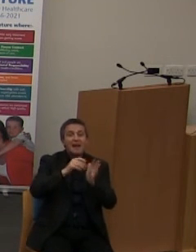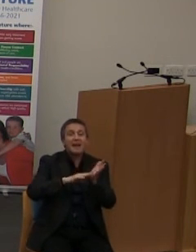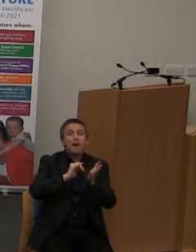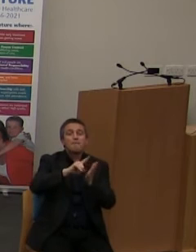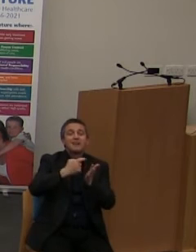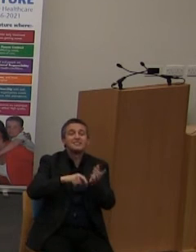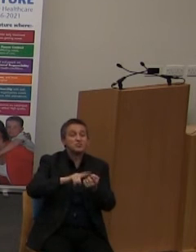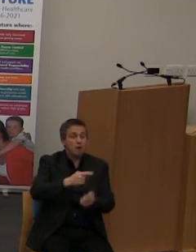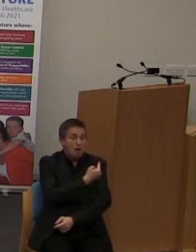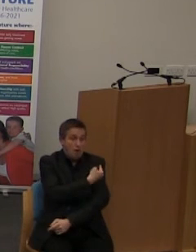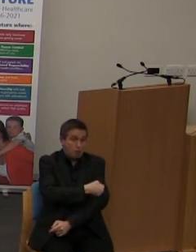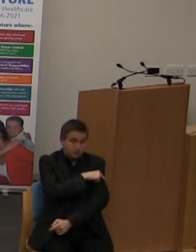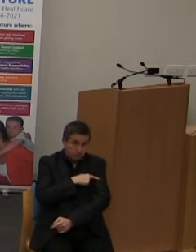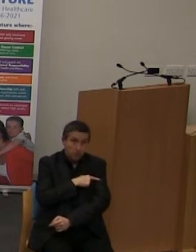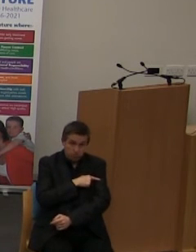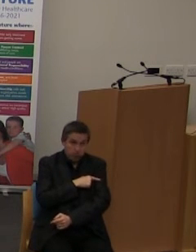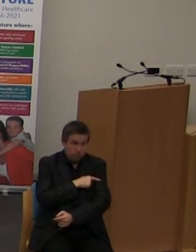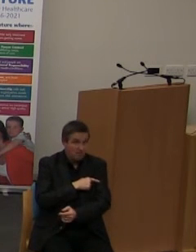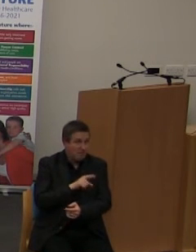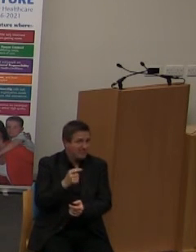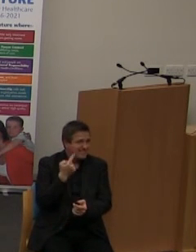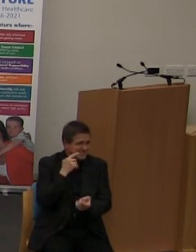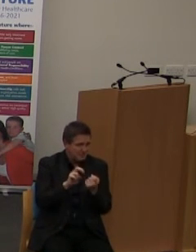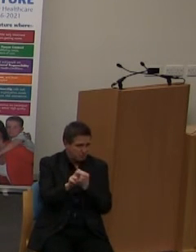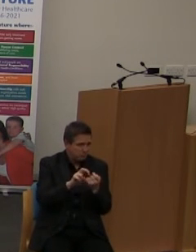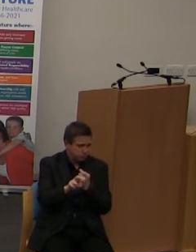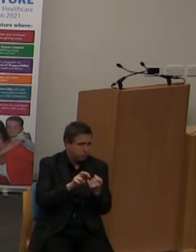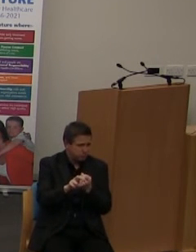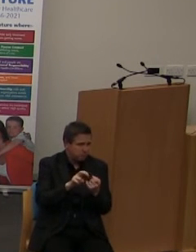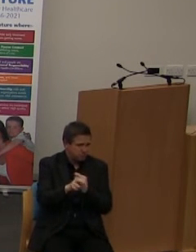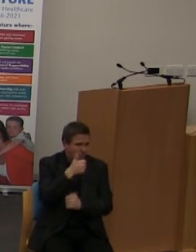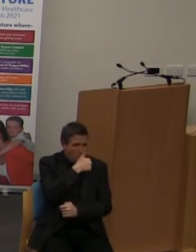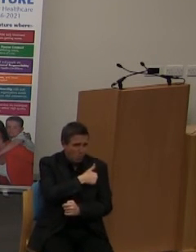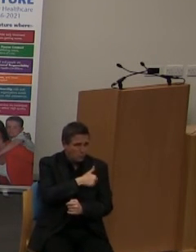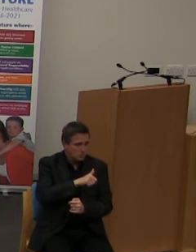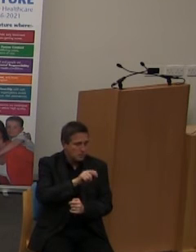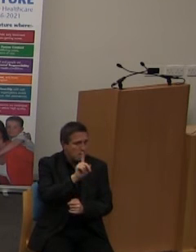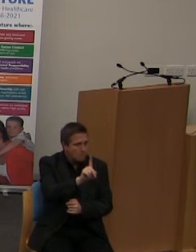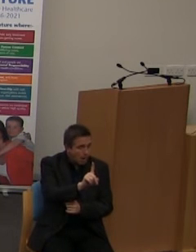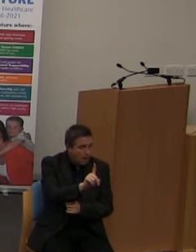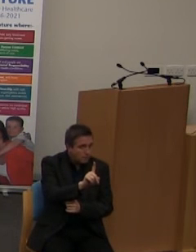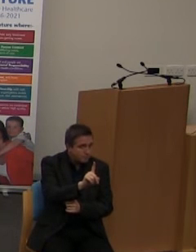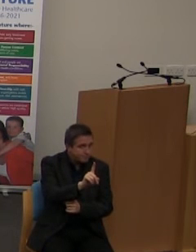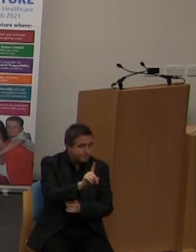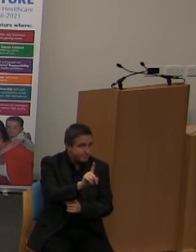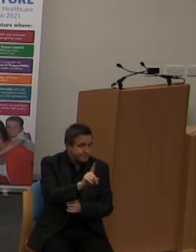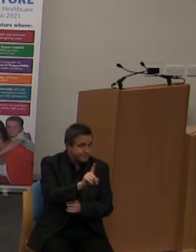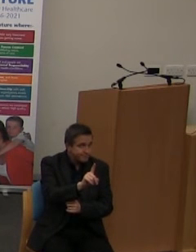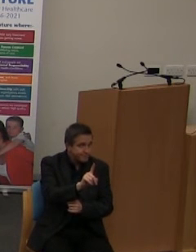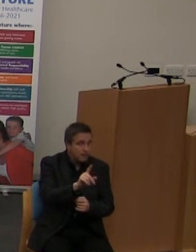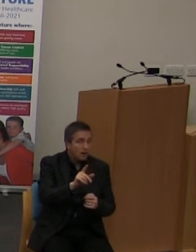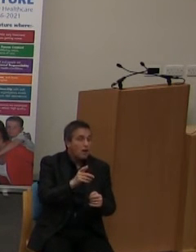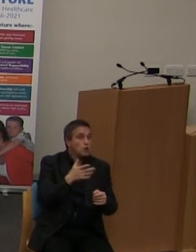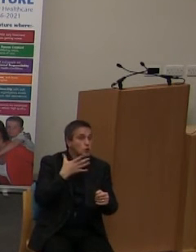because actually it is easier for patients to access services. We've got to balance that with it's not just about the